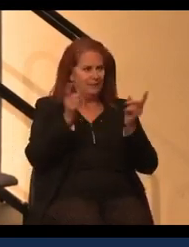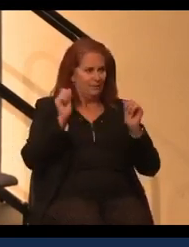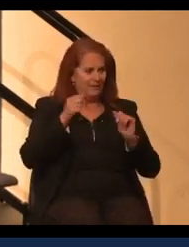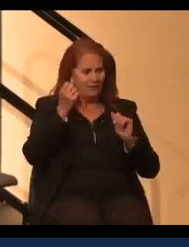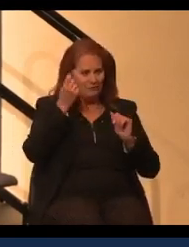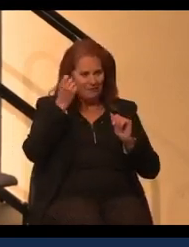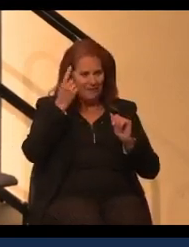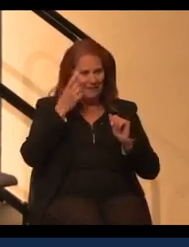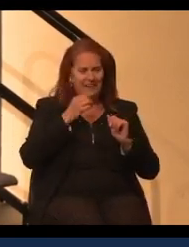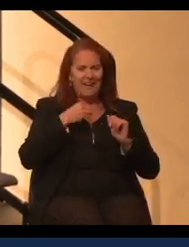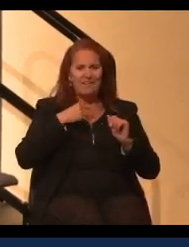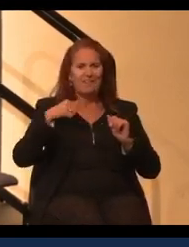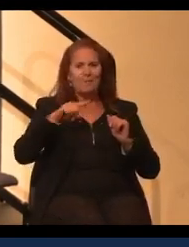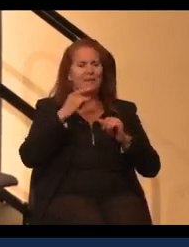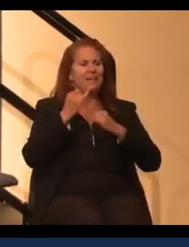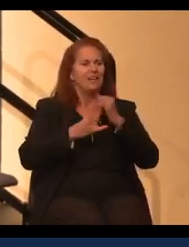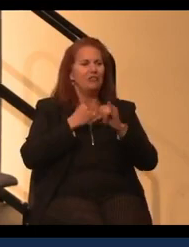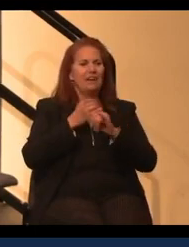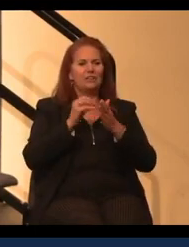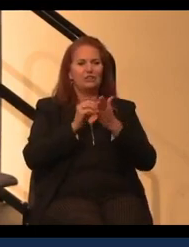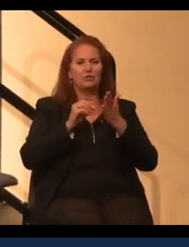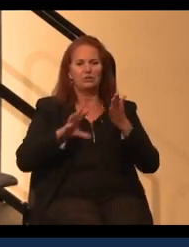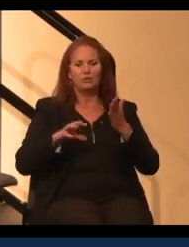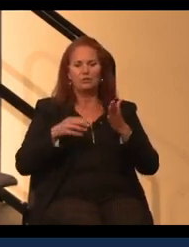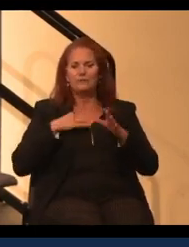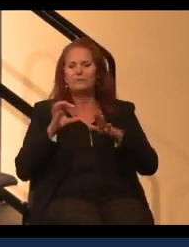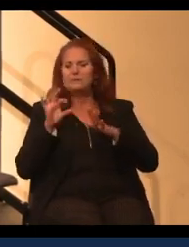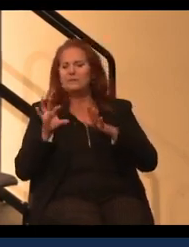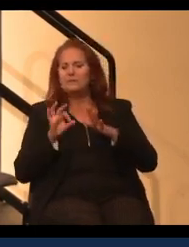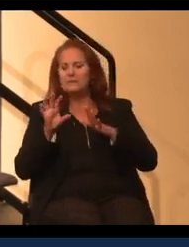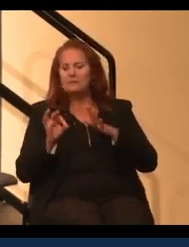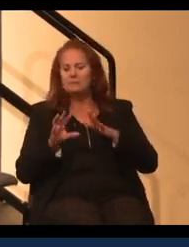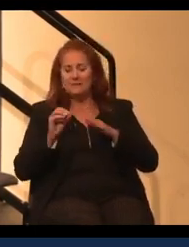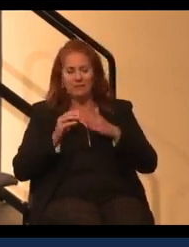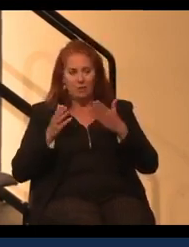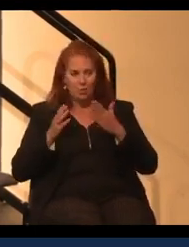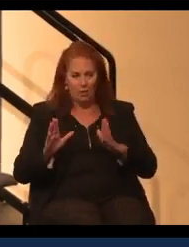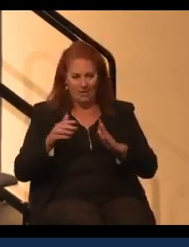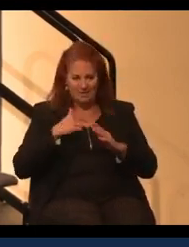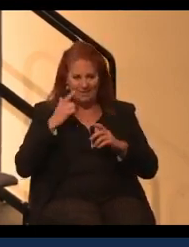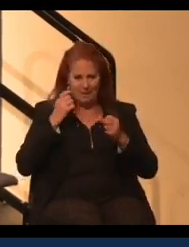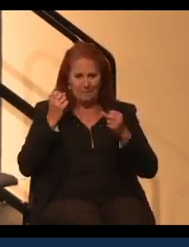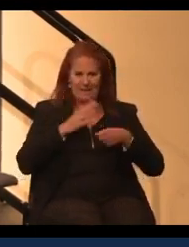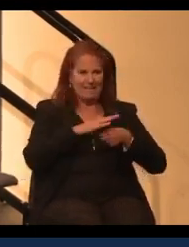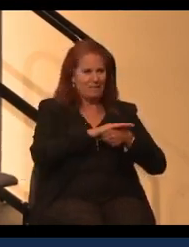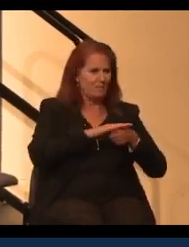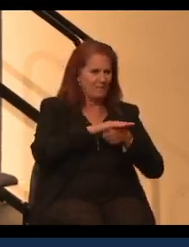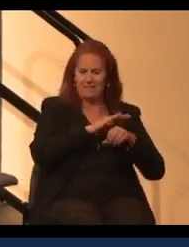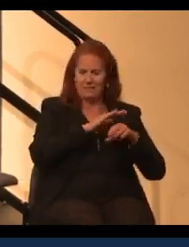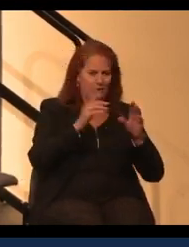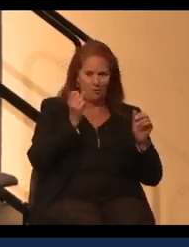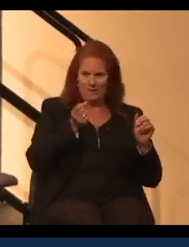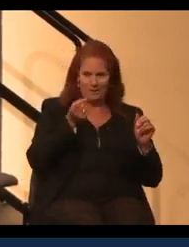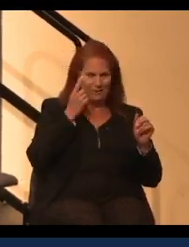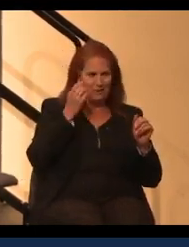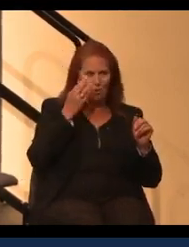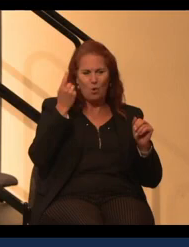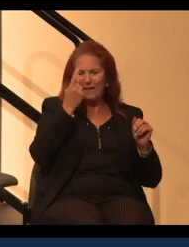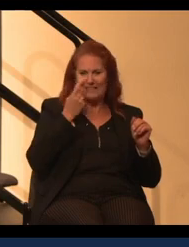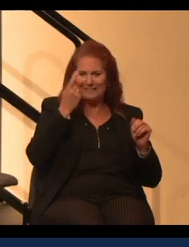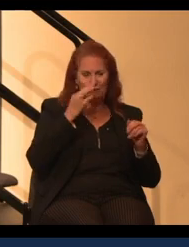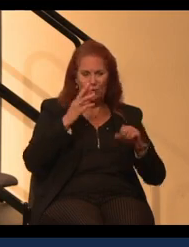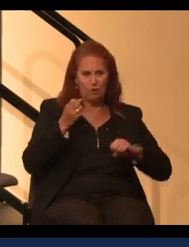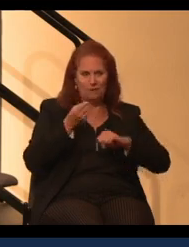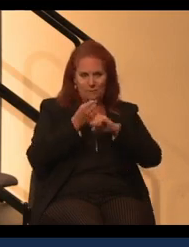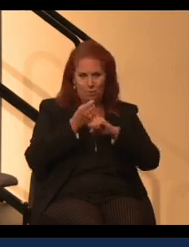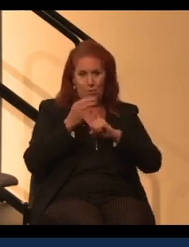And having another international student to provide those tips in ways that I think many domestics don't understand or can sympathize or support.